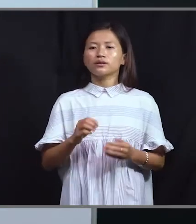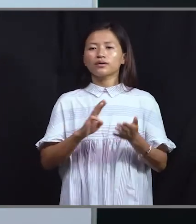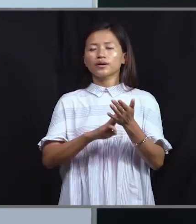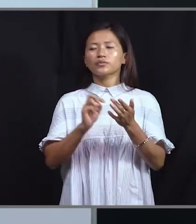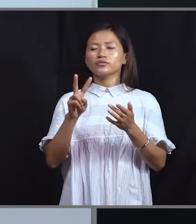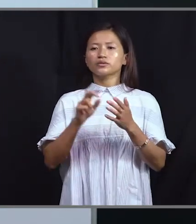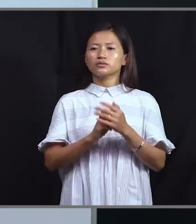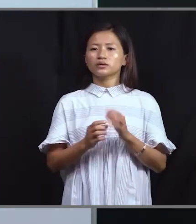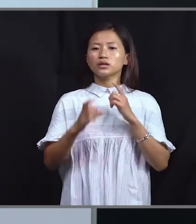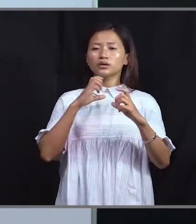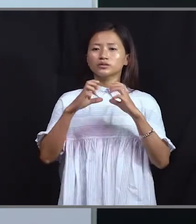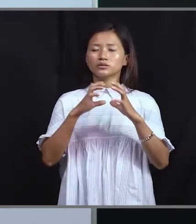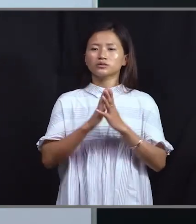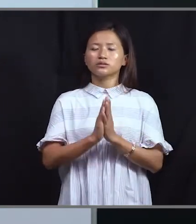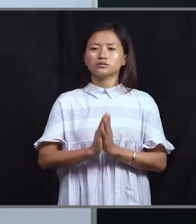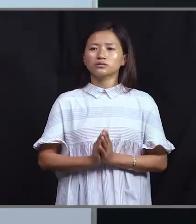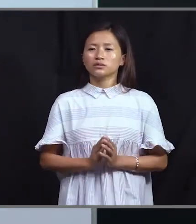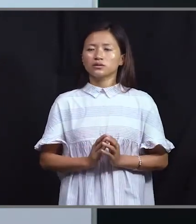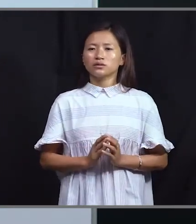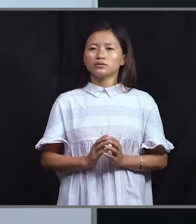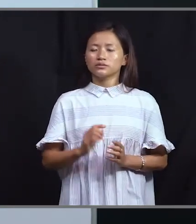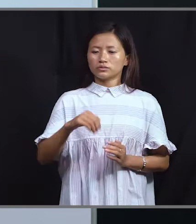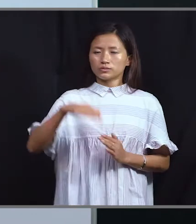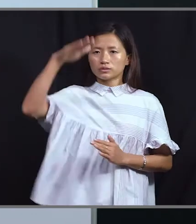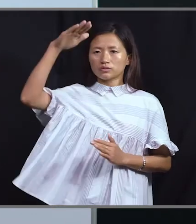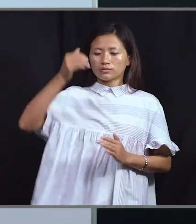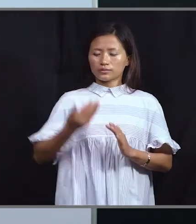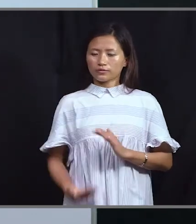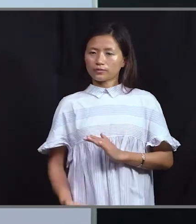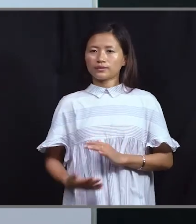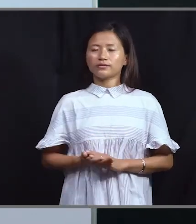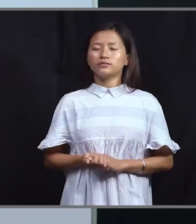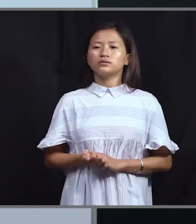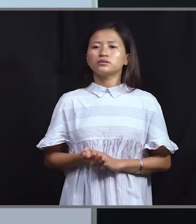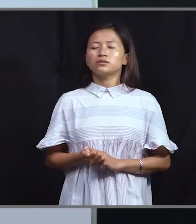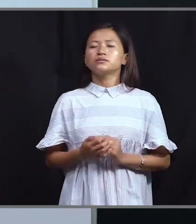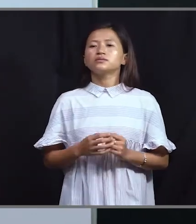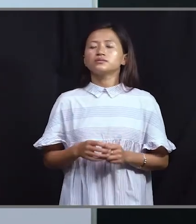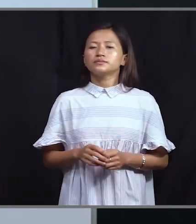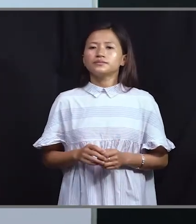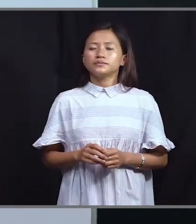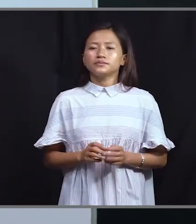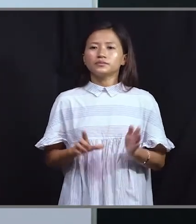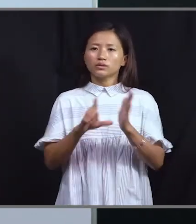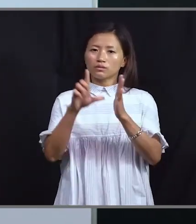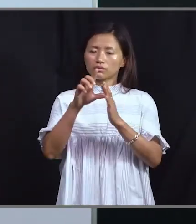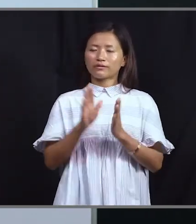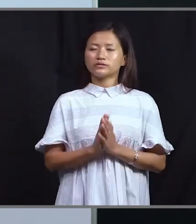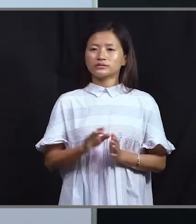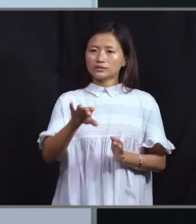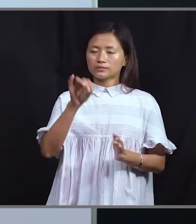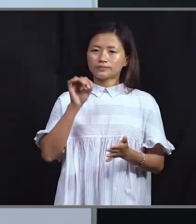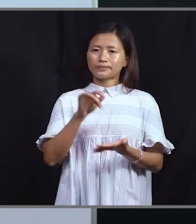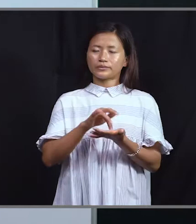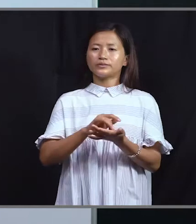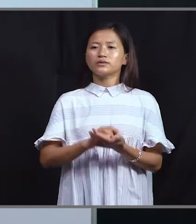place, communication, okay, communication from the top level to bottom, from the bottom to the top, okay, communication takes place,